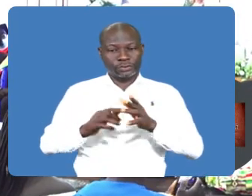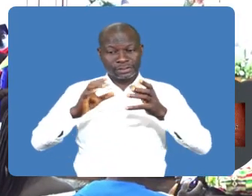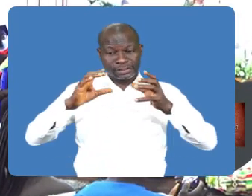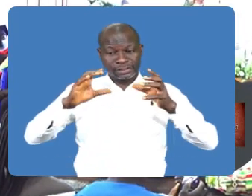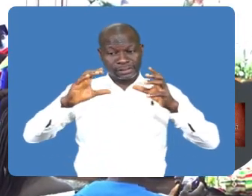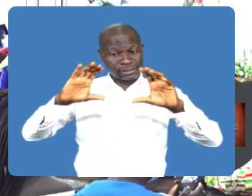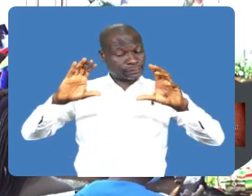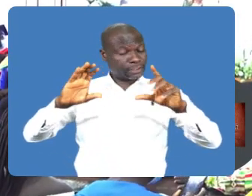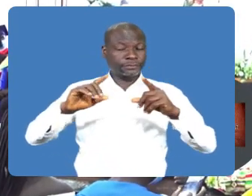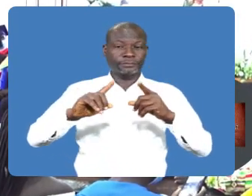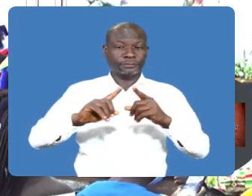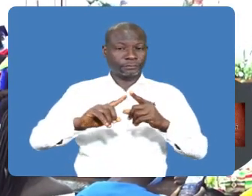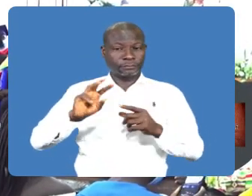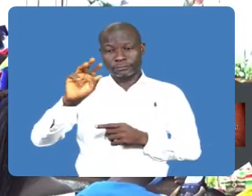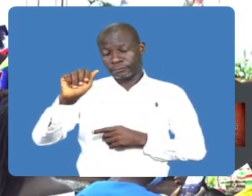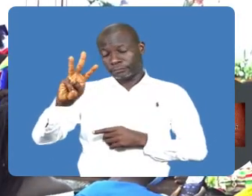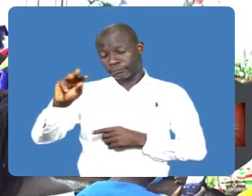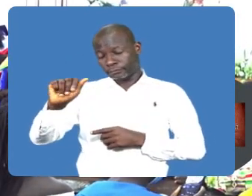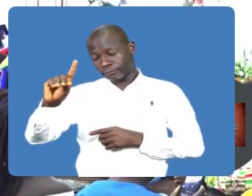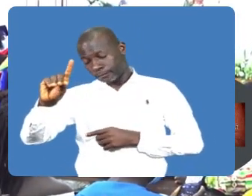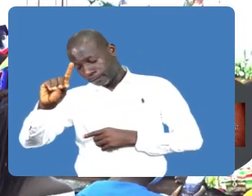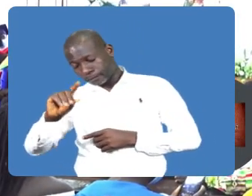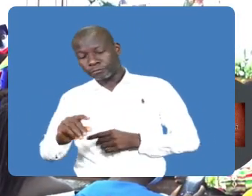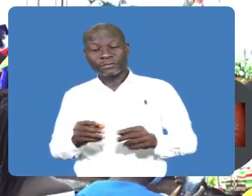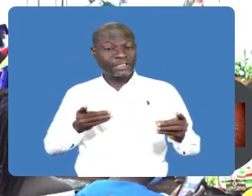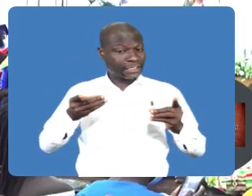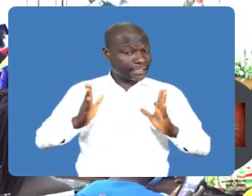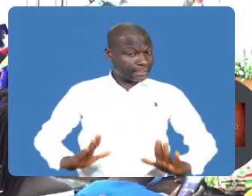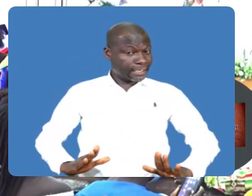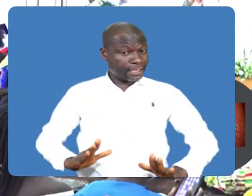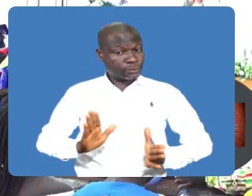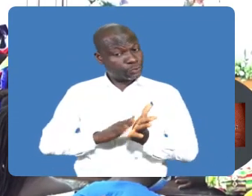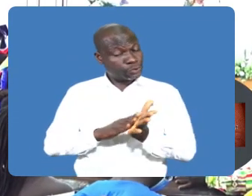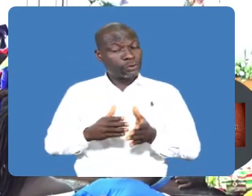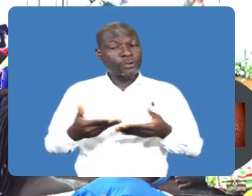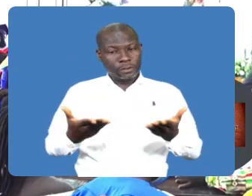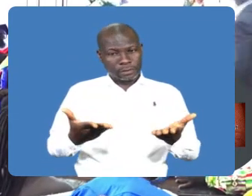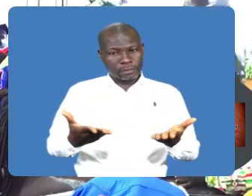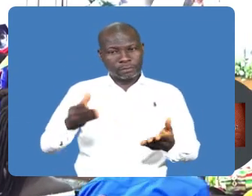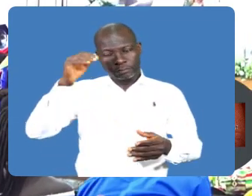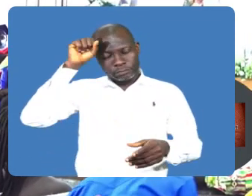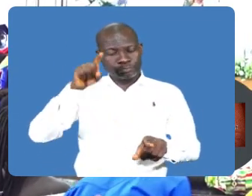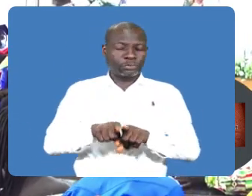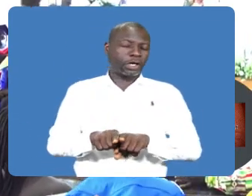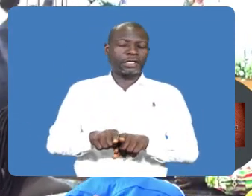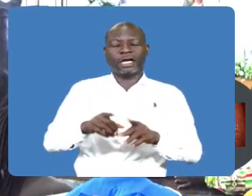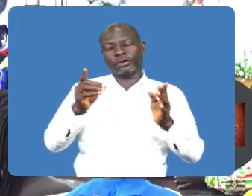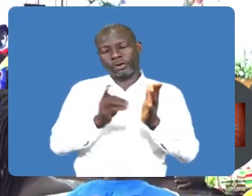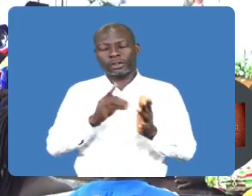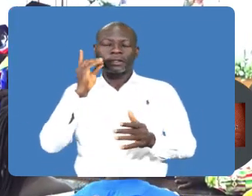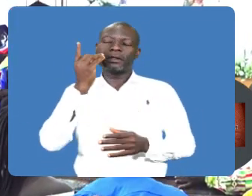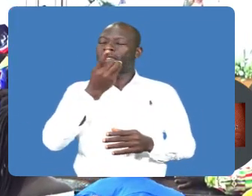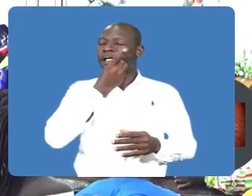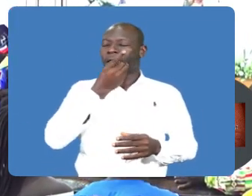the certificates and awards. Neno, director of the school, NLD Bemaye, being